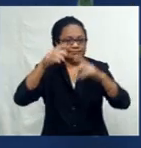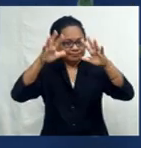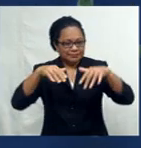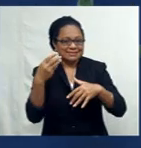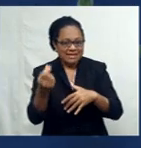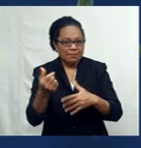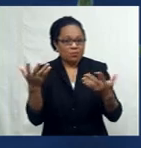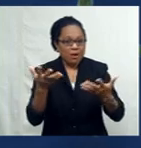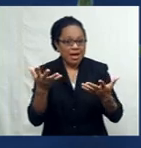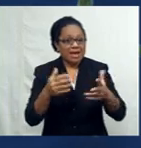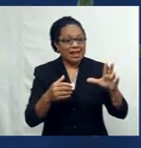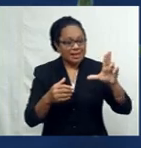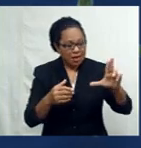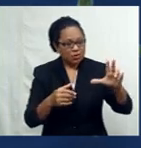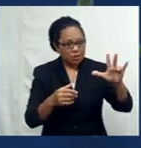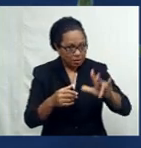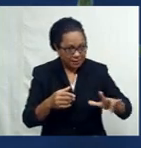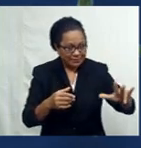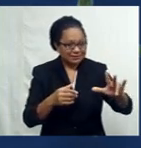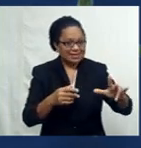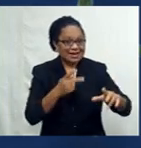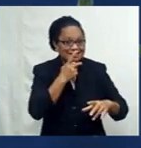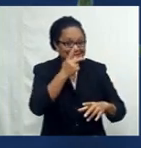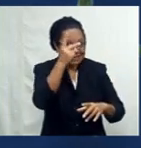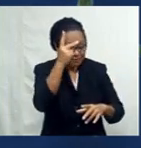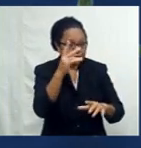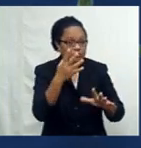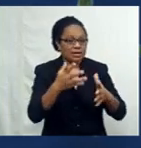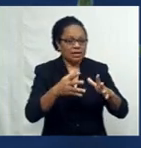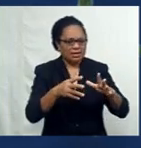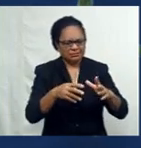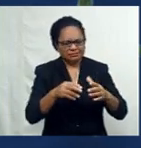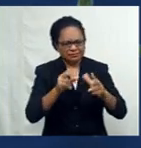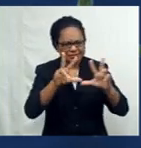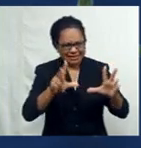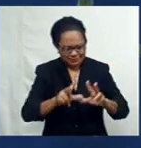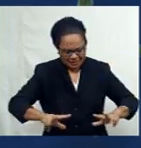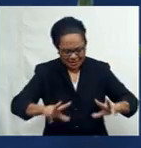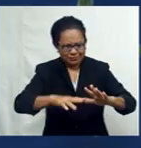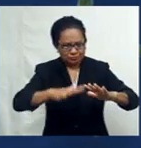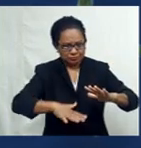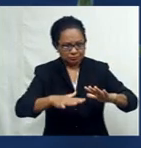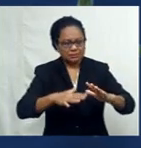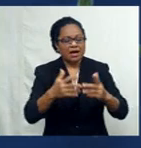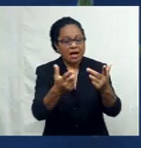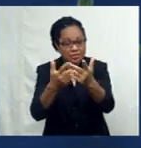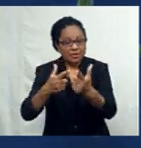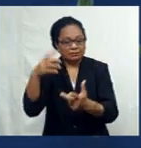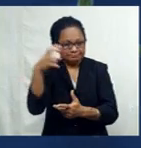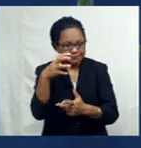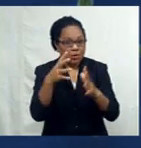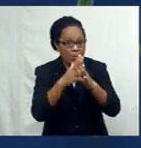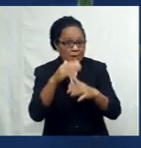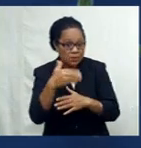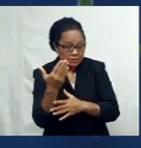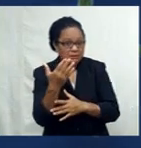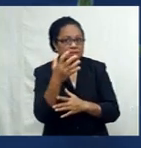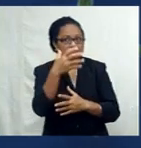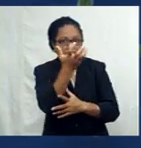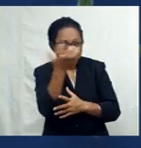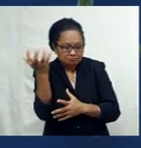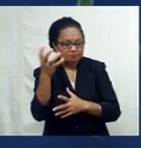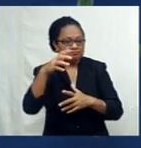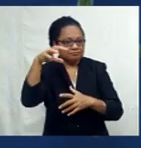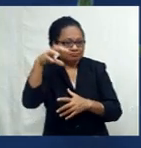Lomai Viti Group, Kandavu and southern parts of Viti Levu, elsewhere mainly fine. The outlook for Wednesday, partly cloudy conditions with